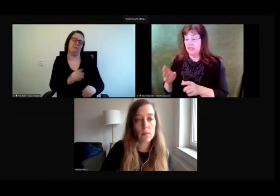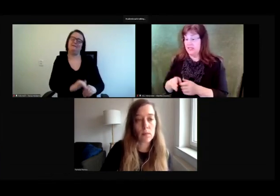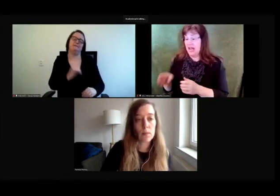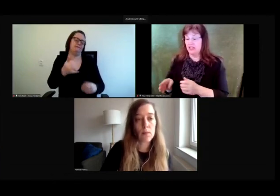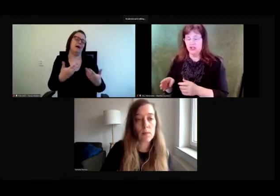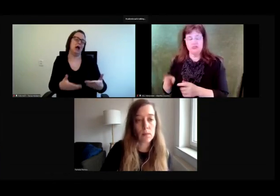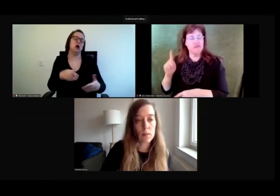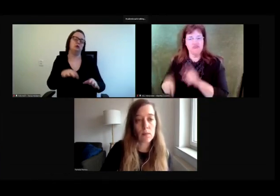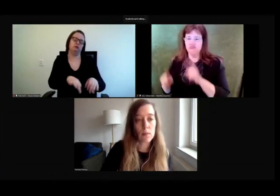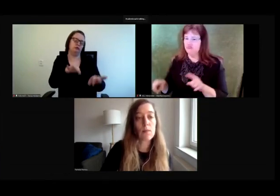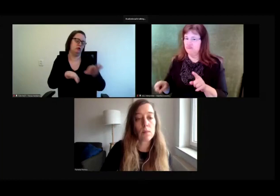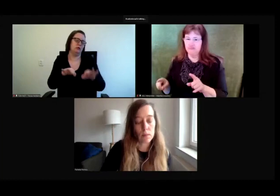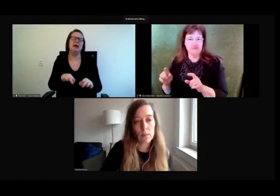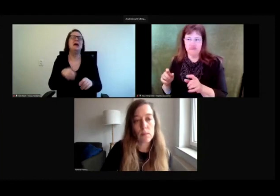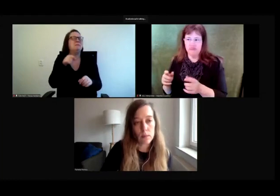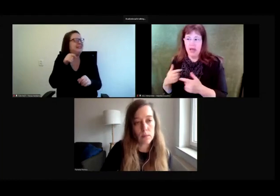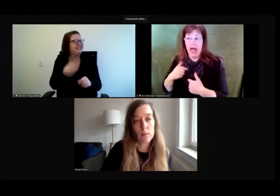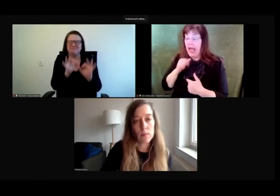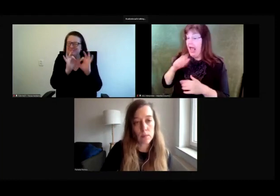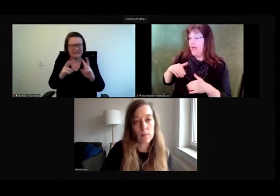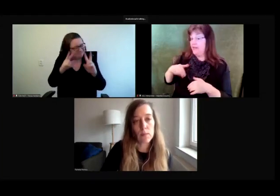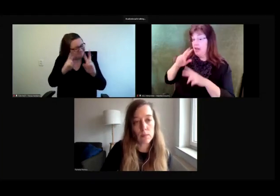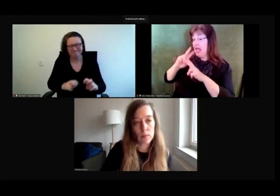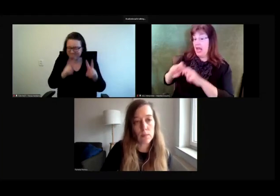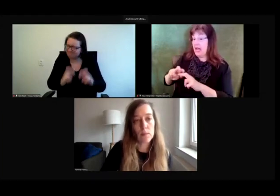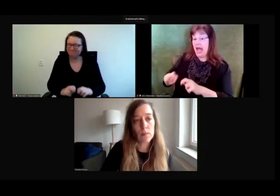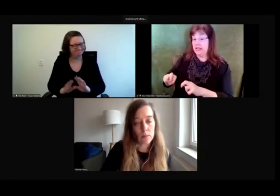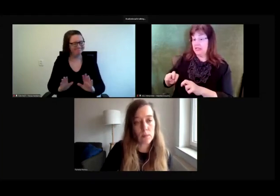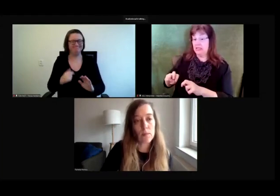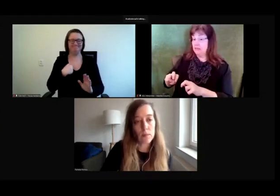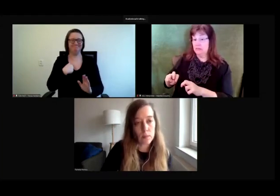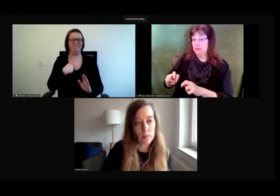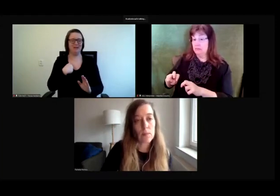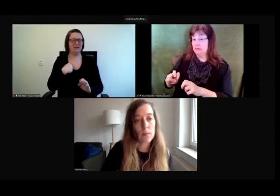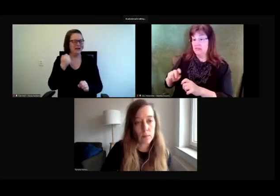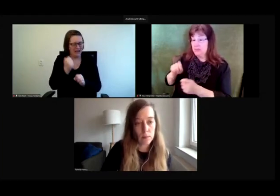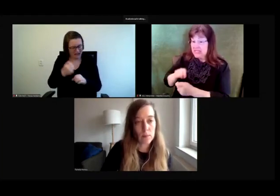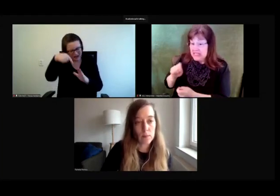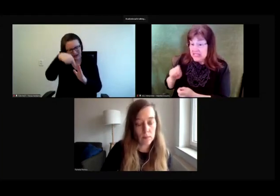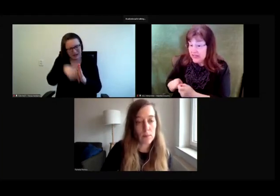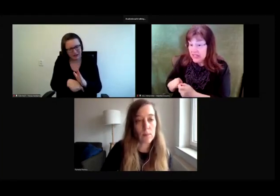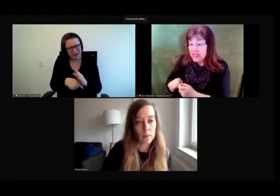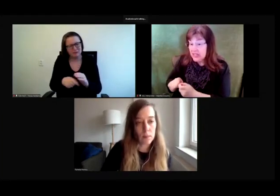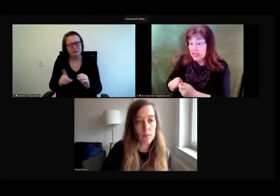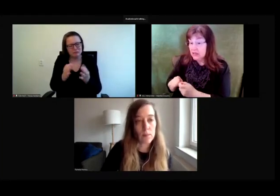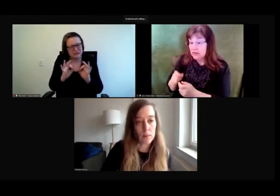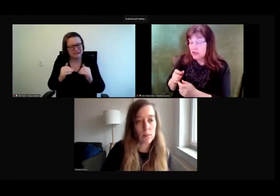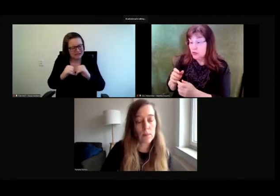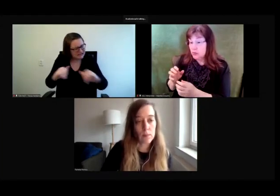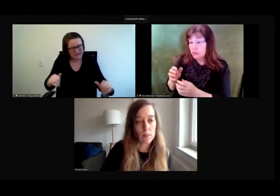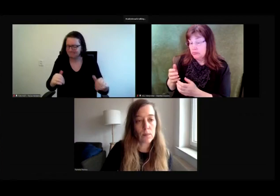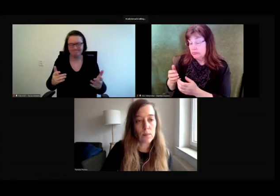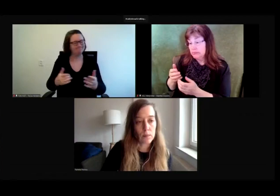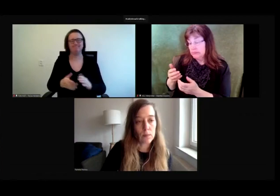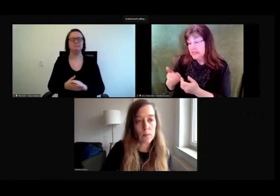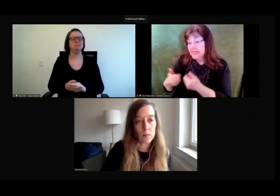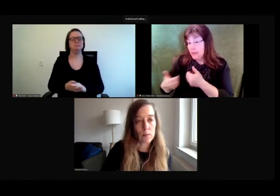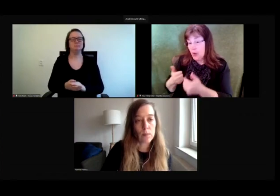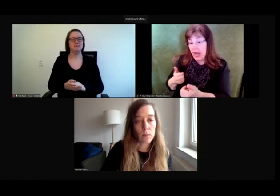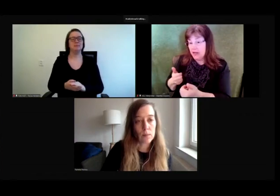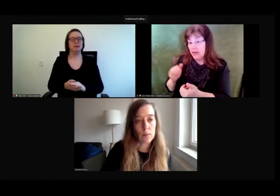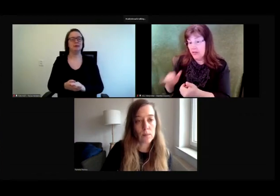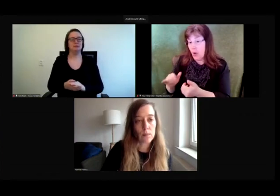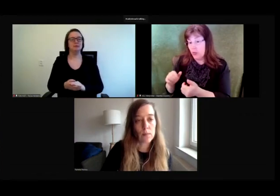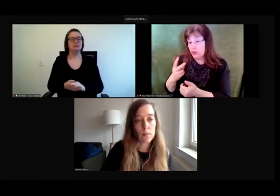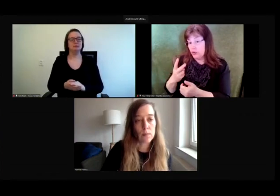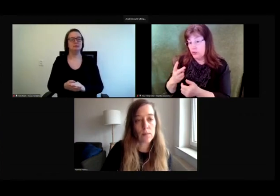But I haven't really analyzed this. I have never really looked at tearing them apart, basically. But